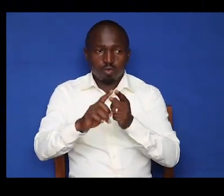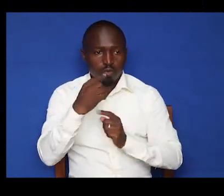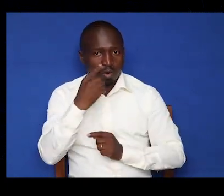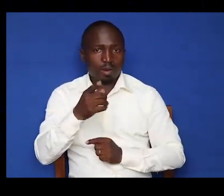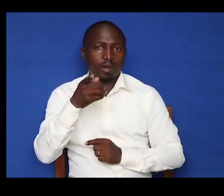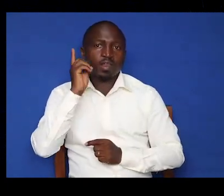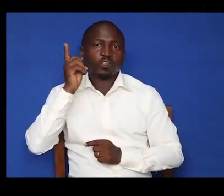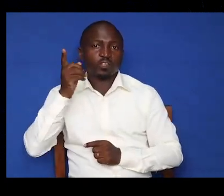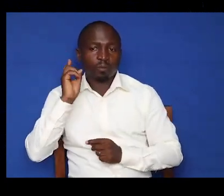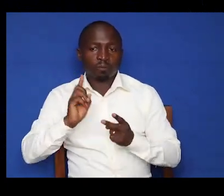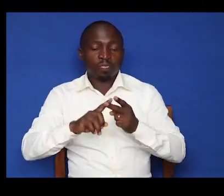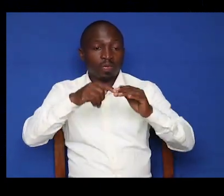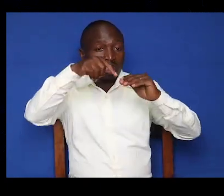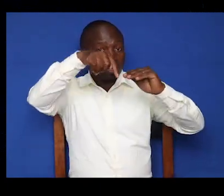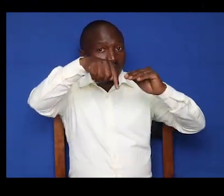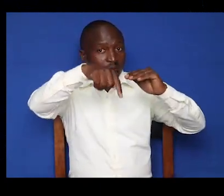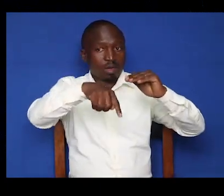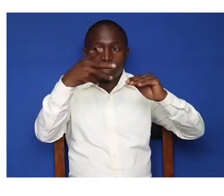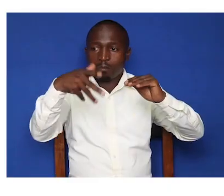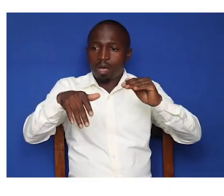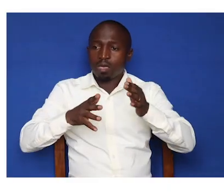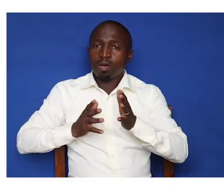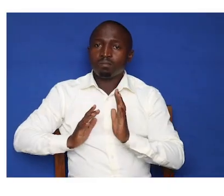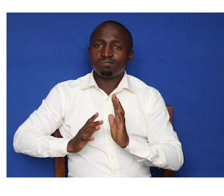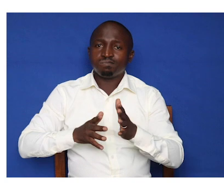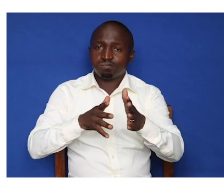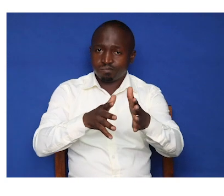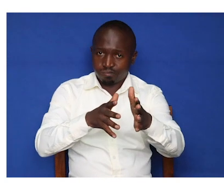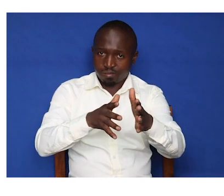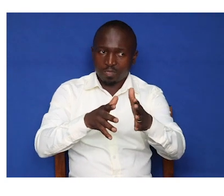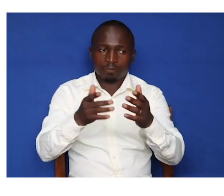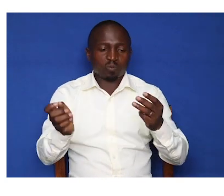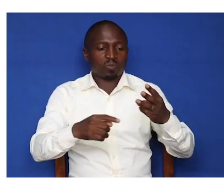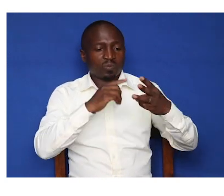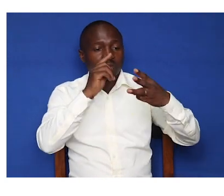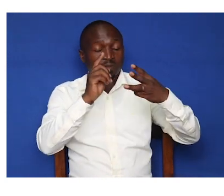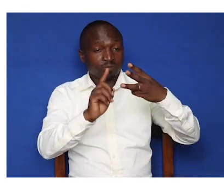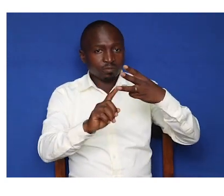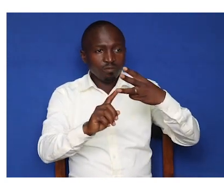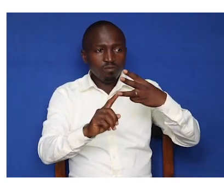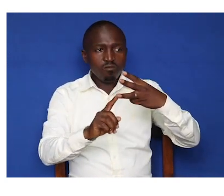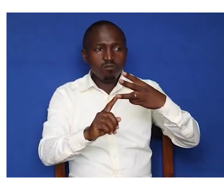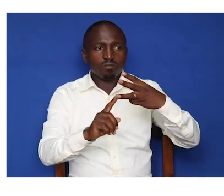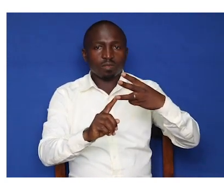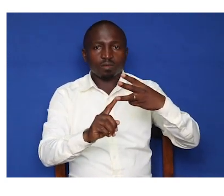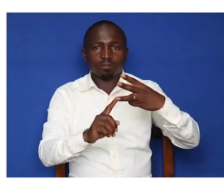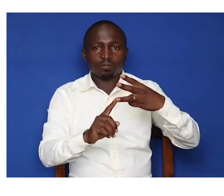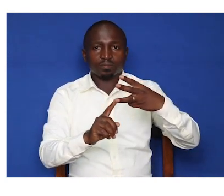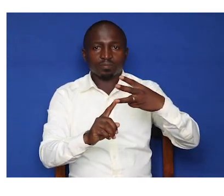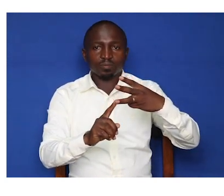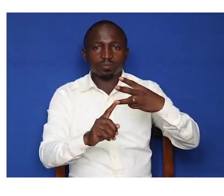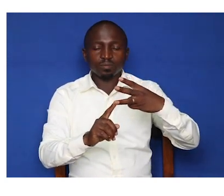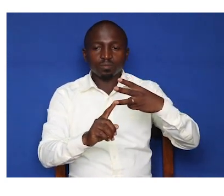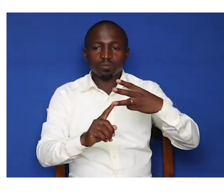as well as depth of flow. 3, we have the rotation